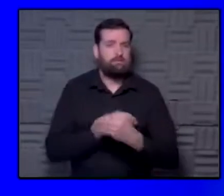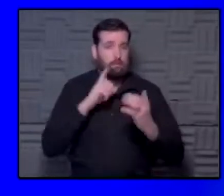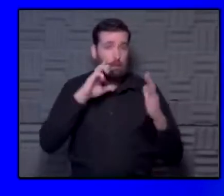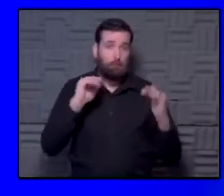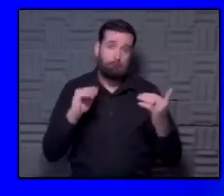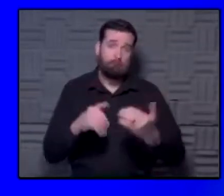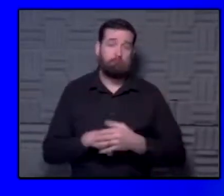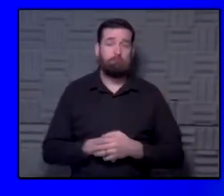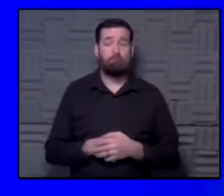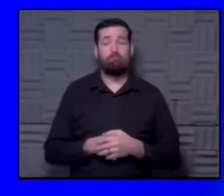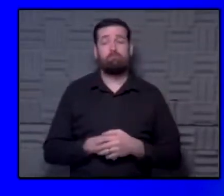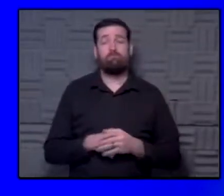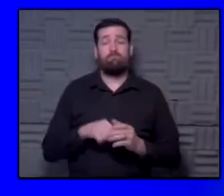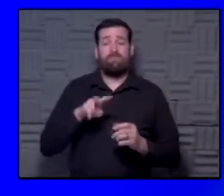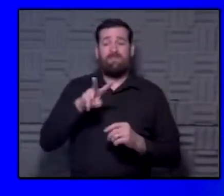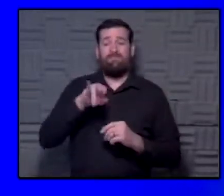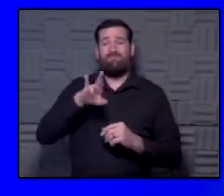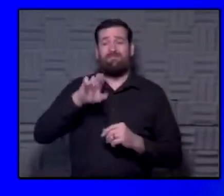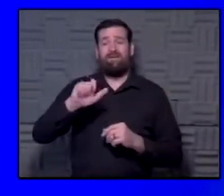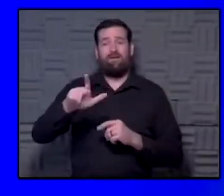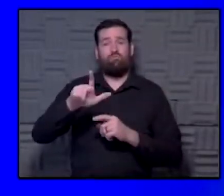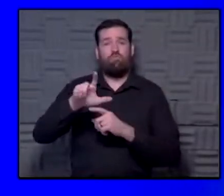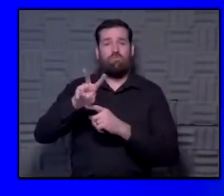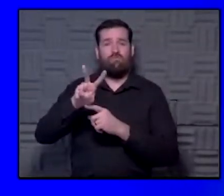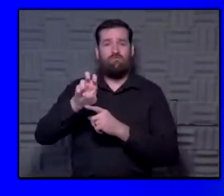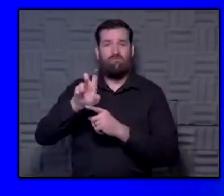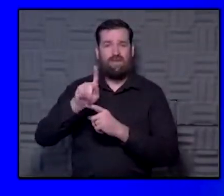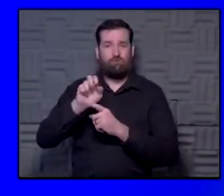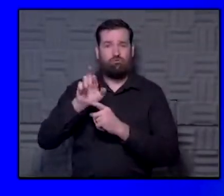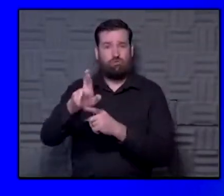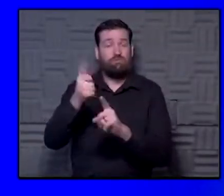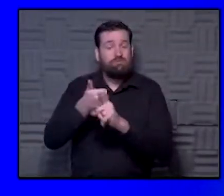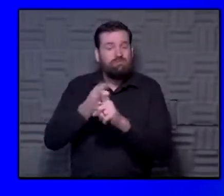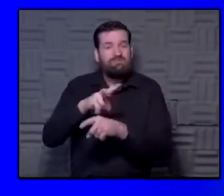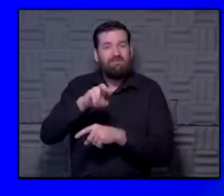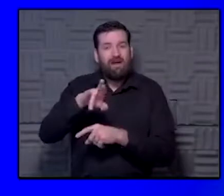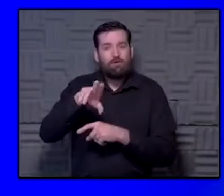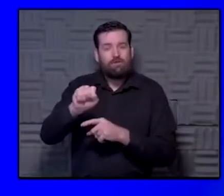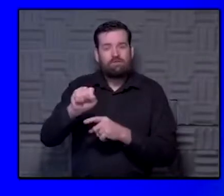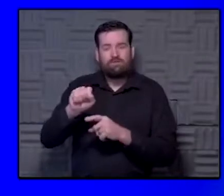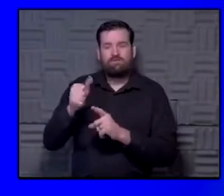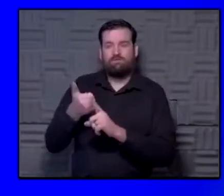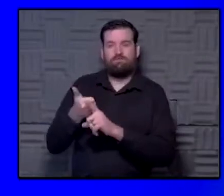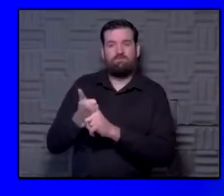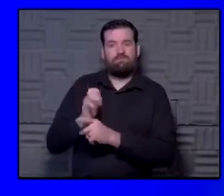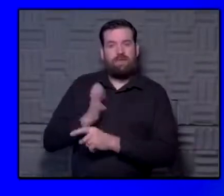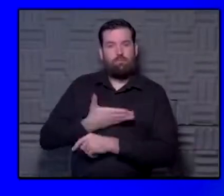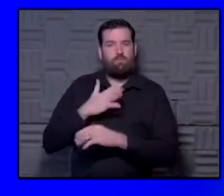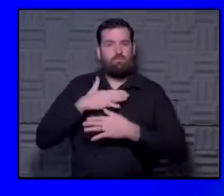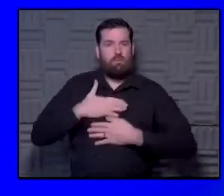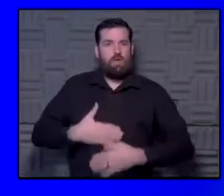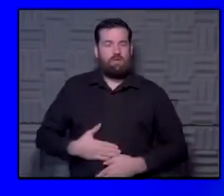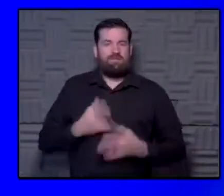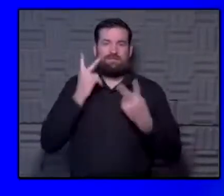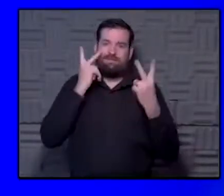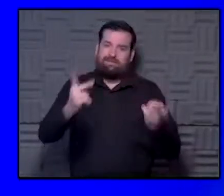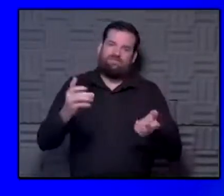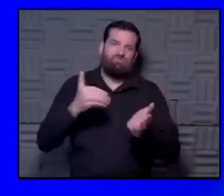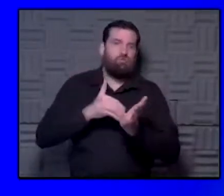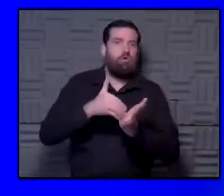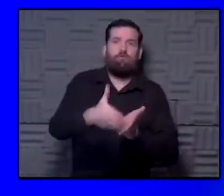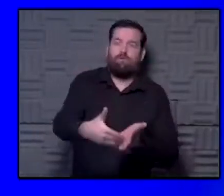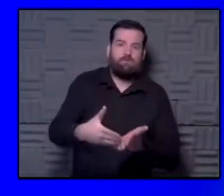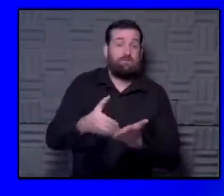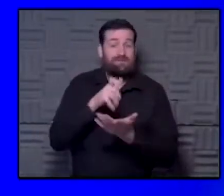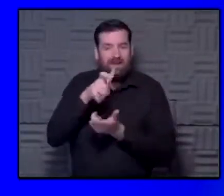a viral vector, so it's a virus, but it's an adenovirus. It's one that our body sees all the time, not